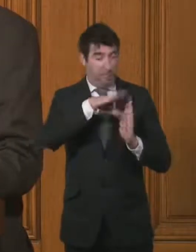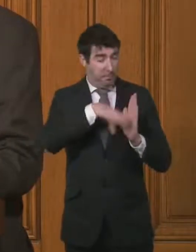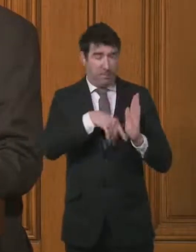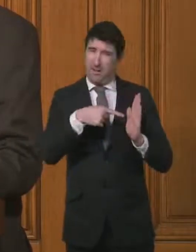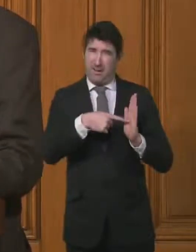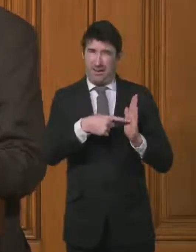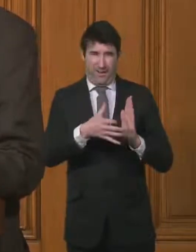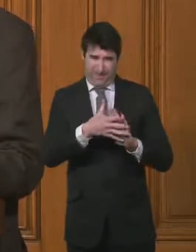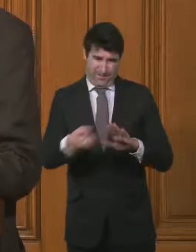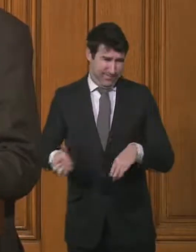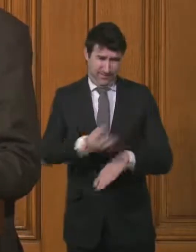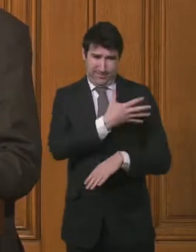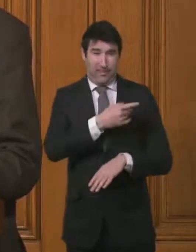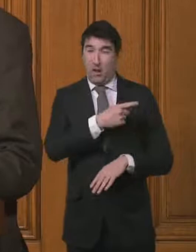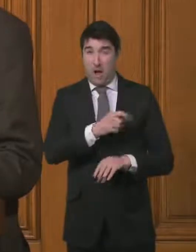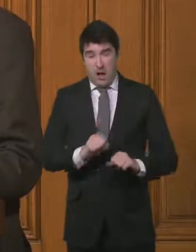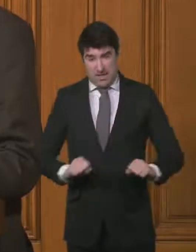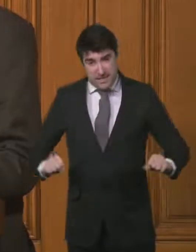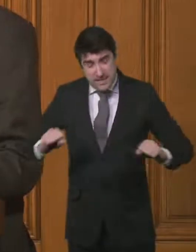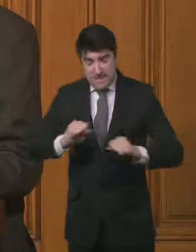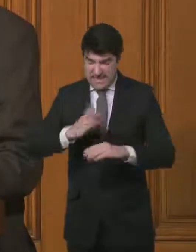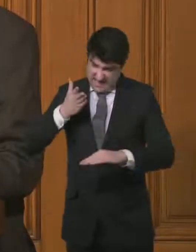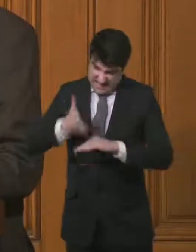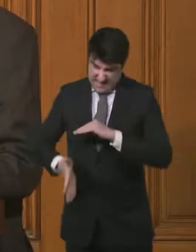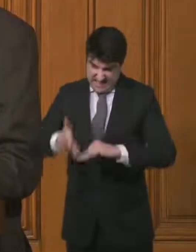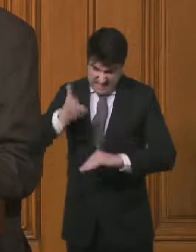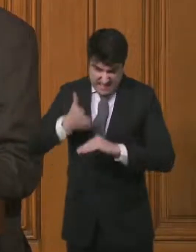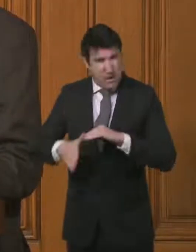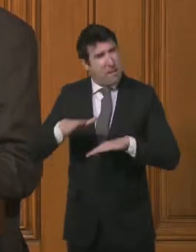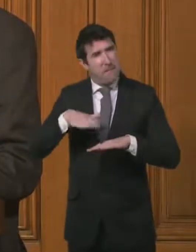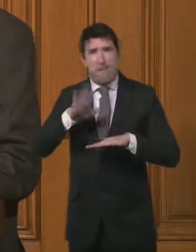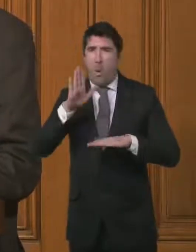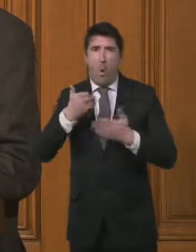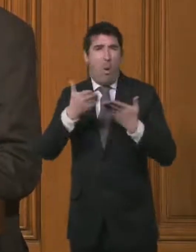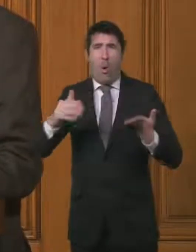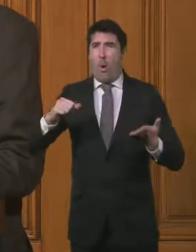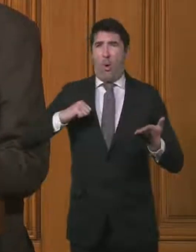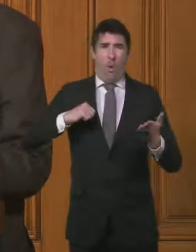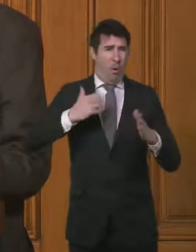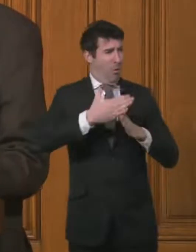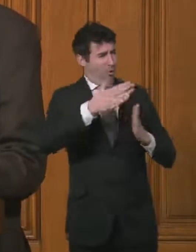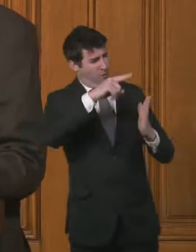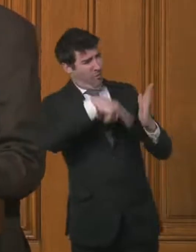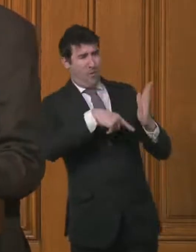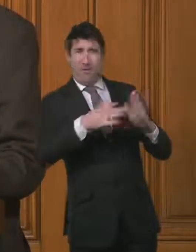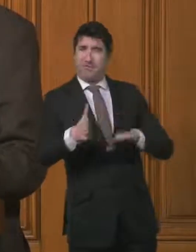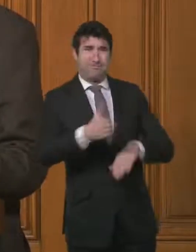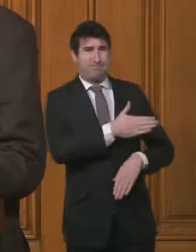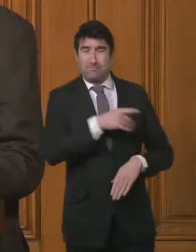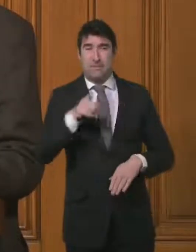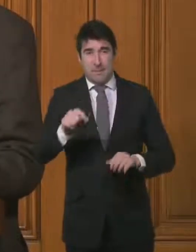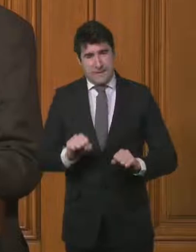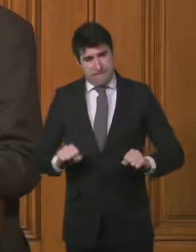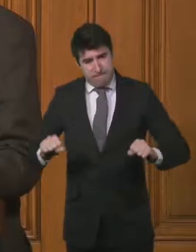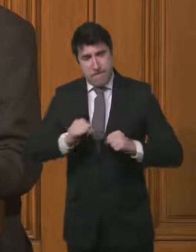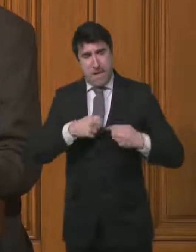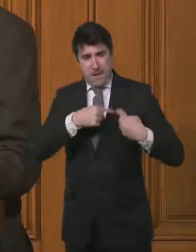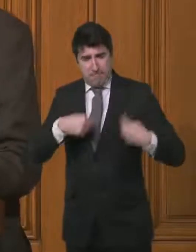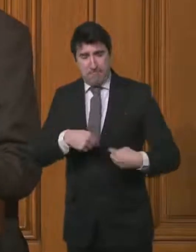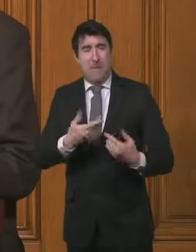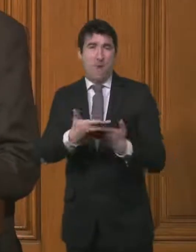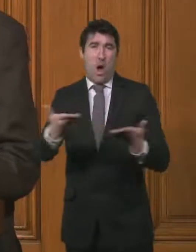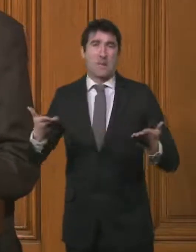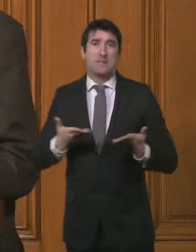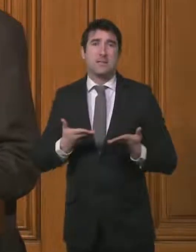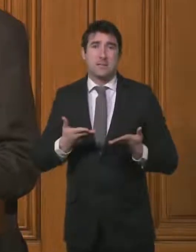said, it will continue to be tough over the next few weeks. But of course, everybody is able to